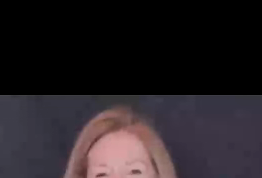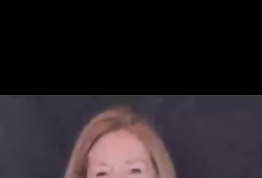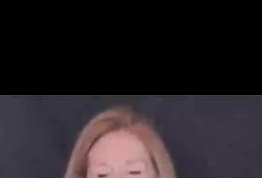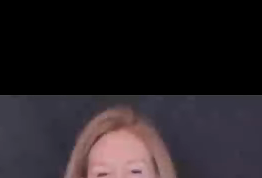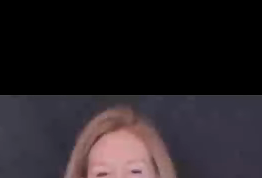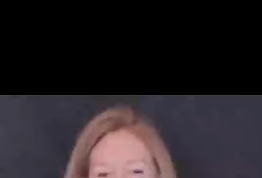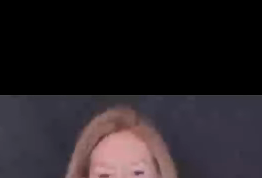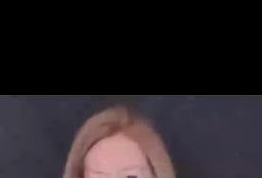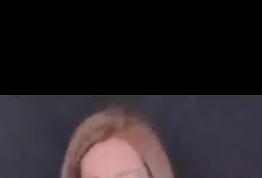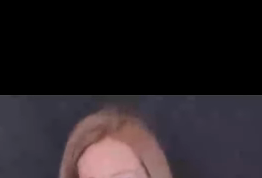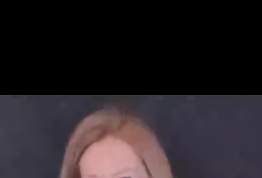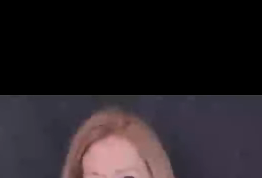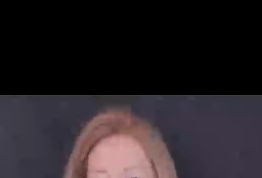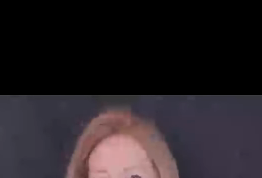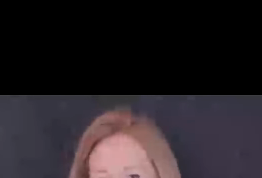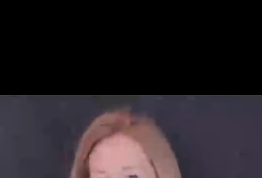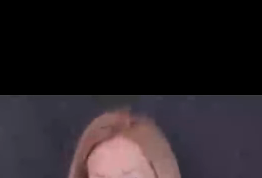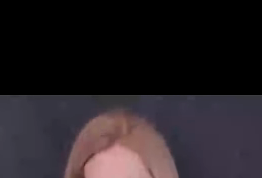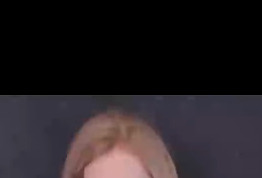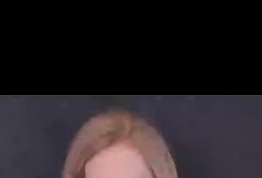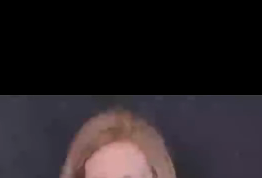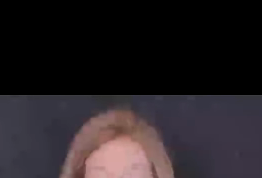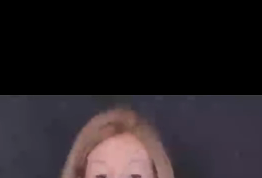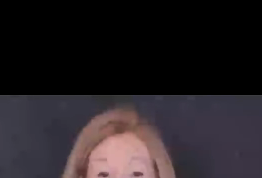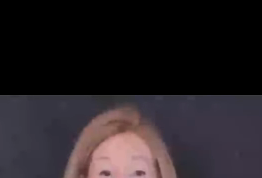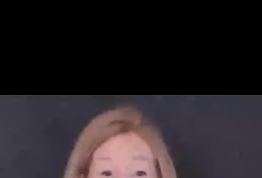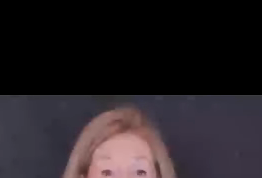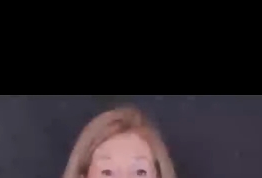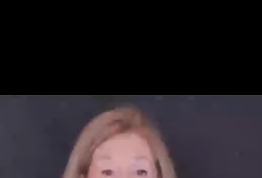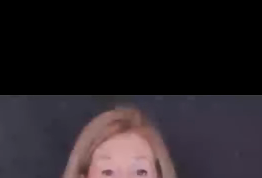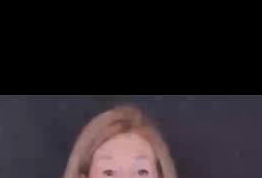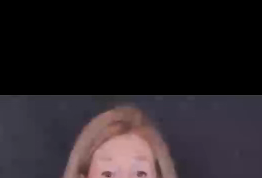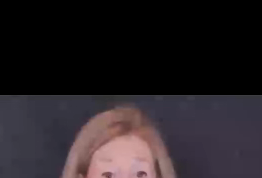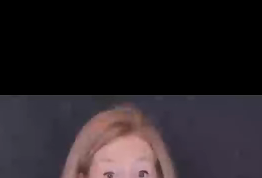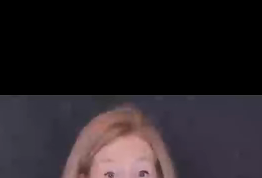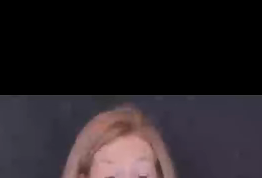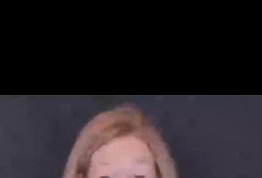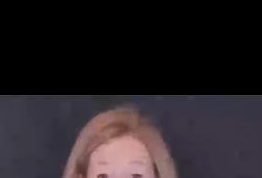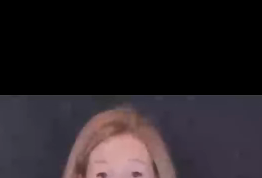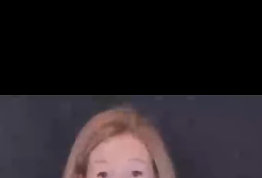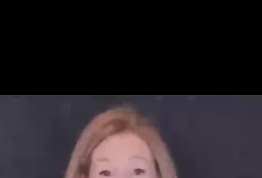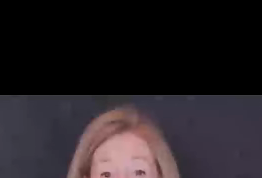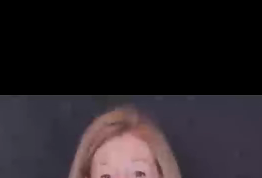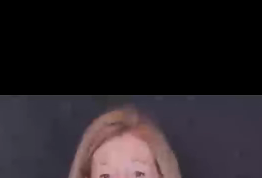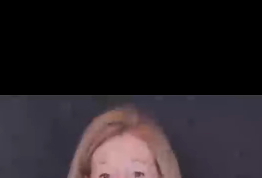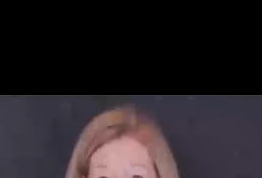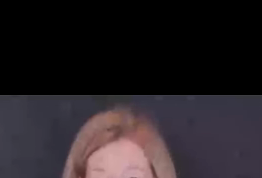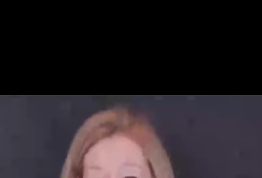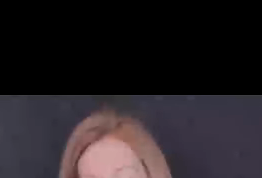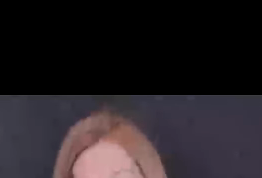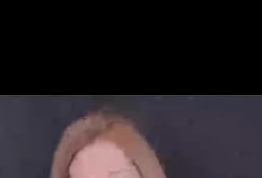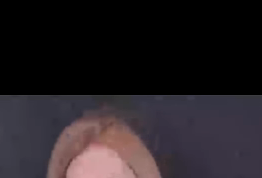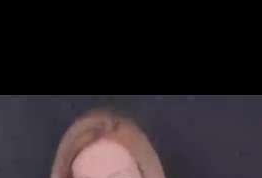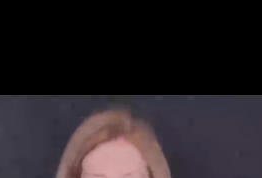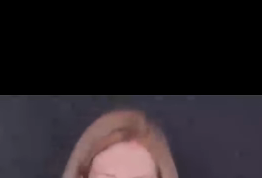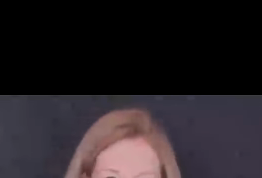of months ago. And when an outage occurs that can impact 911, there are specific rules